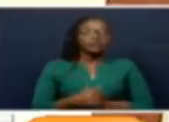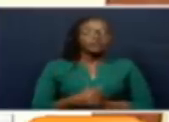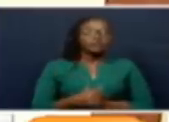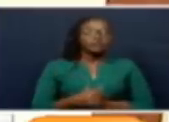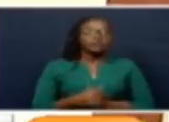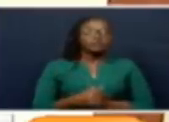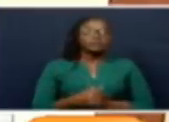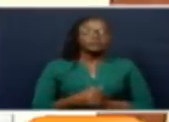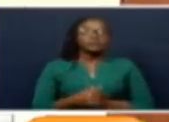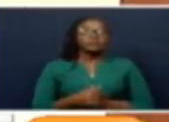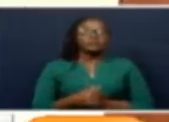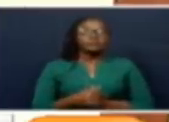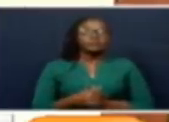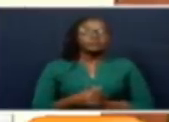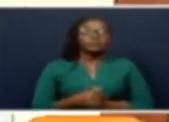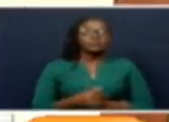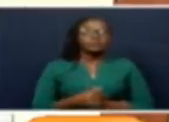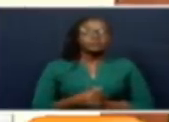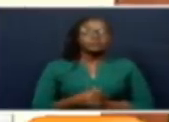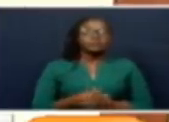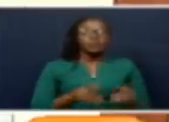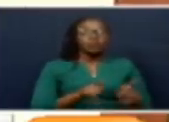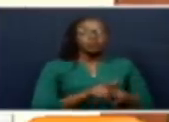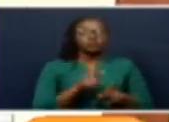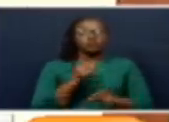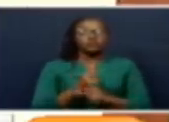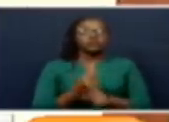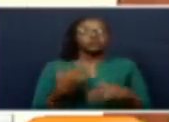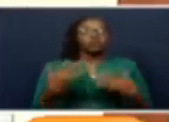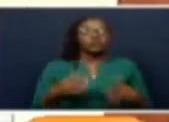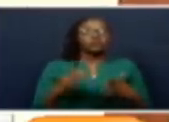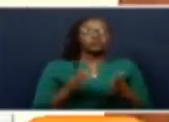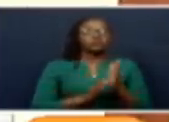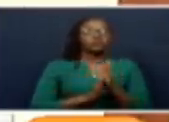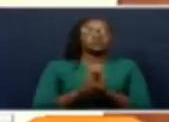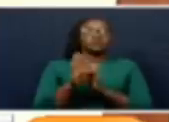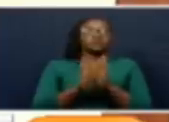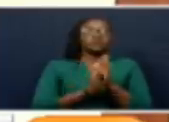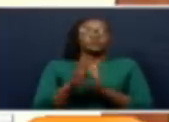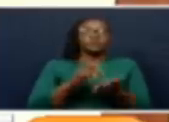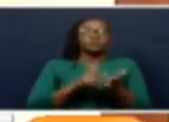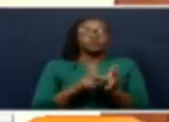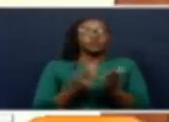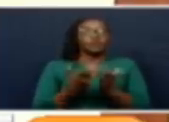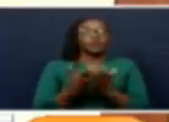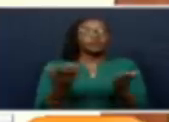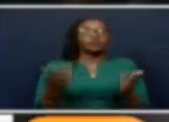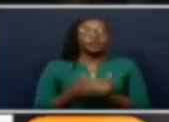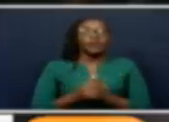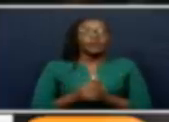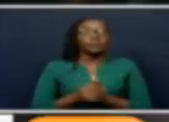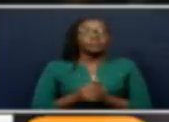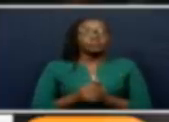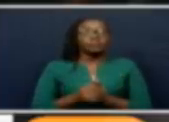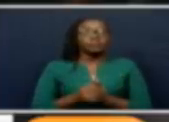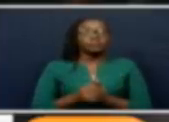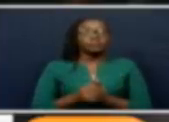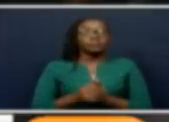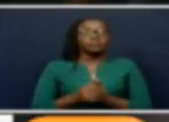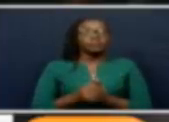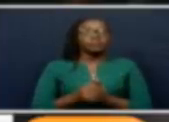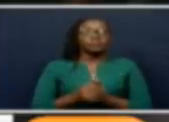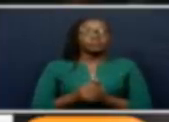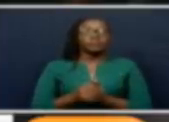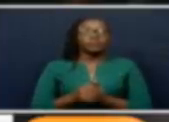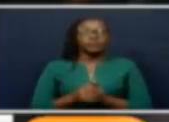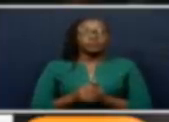Yeah. And he did marvelous development projects everywhere. So you're saying if Miguna were to come back and stand today, for